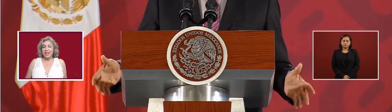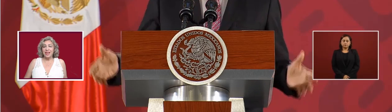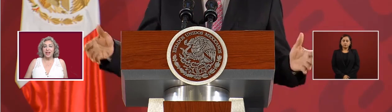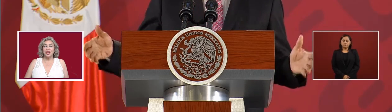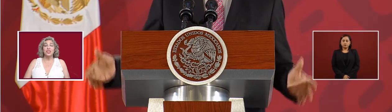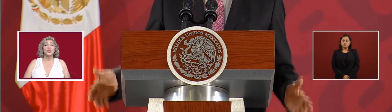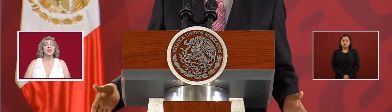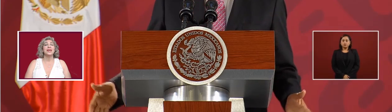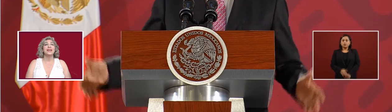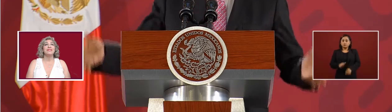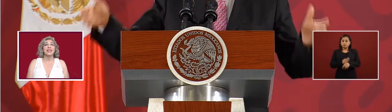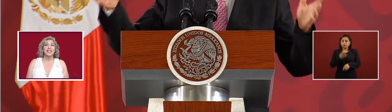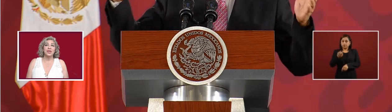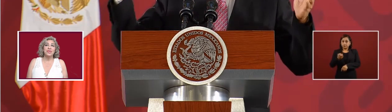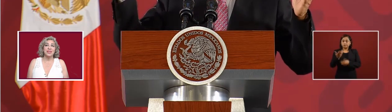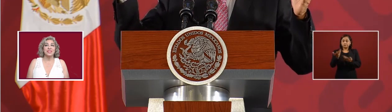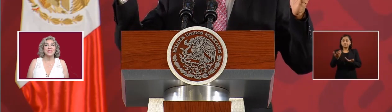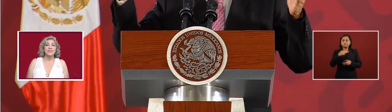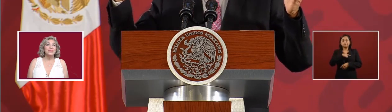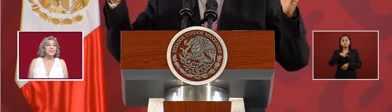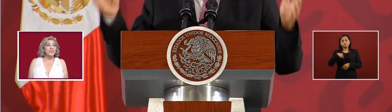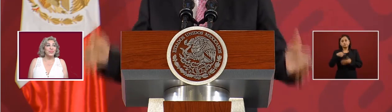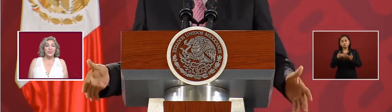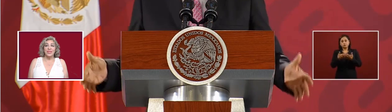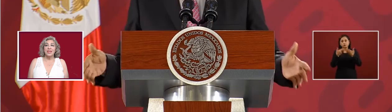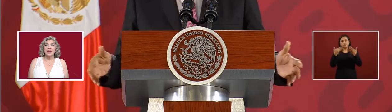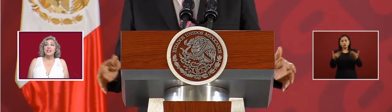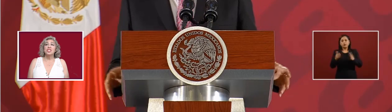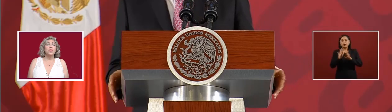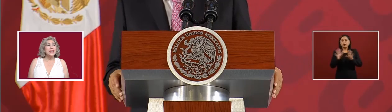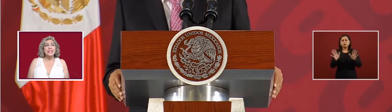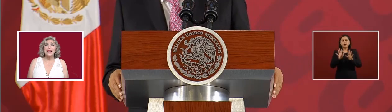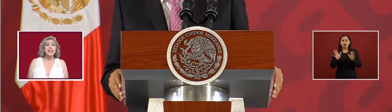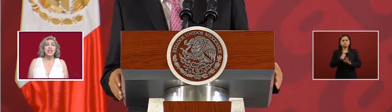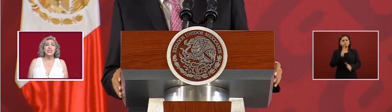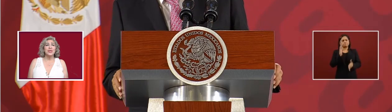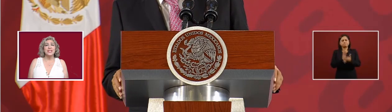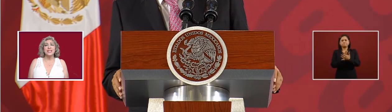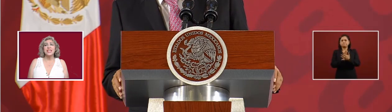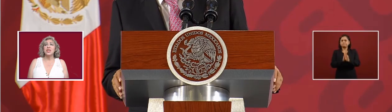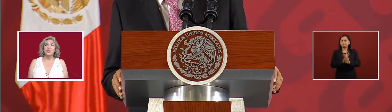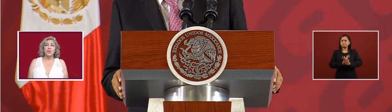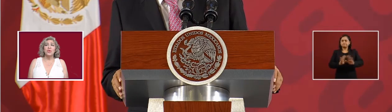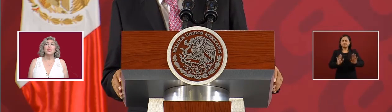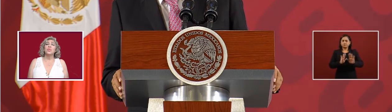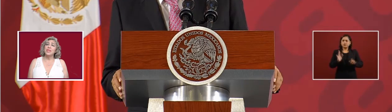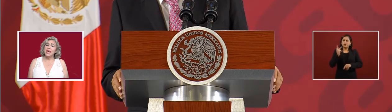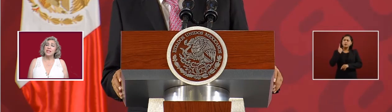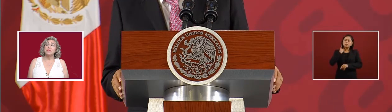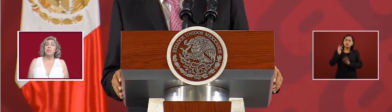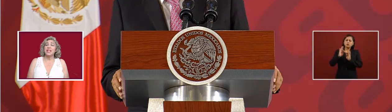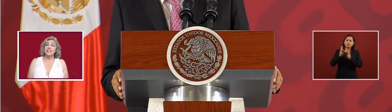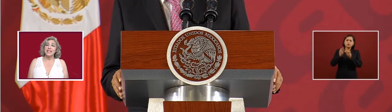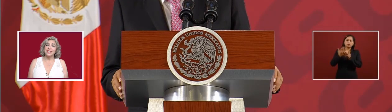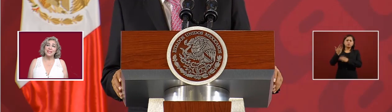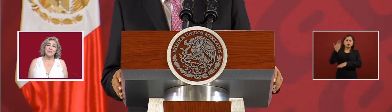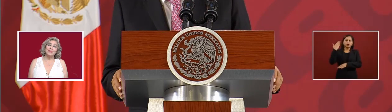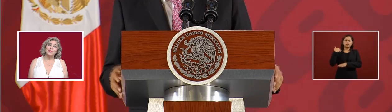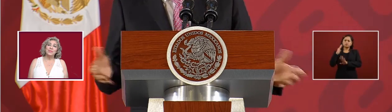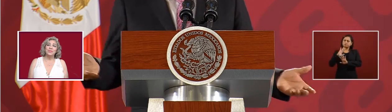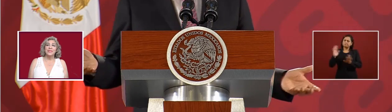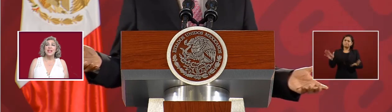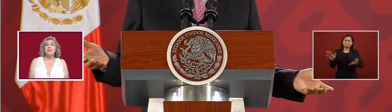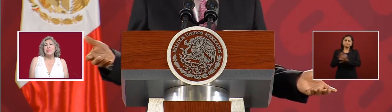under the, uh, of the colonials. So we decided not to continue with that politics.